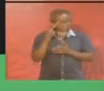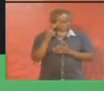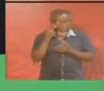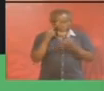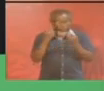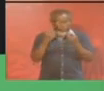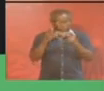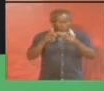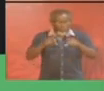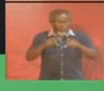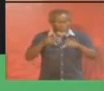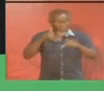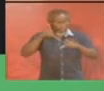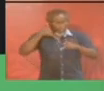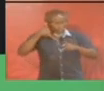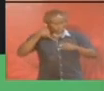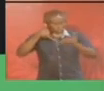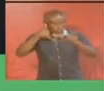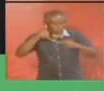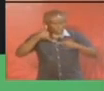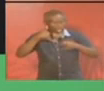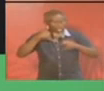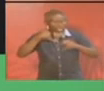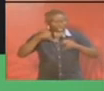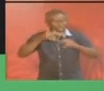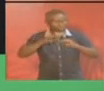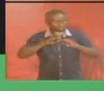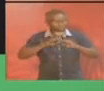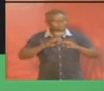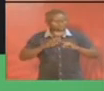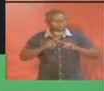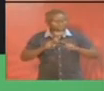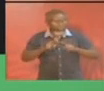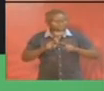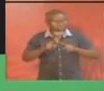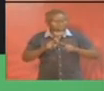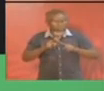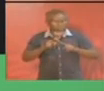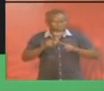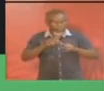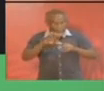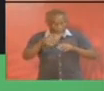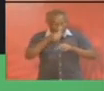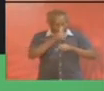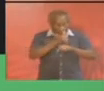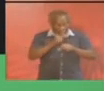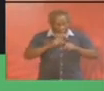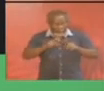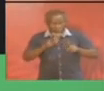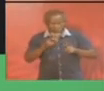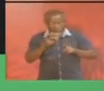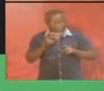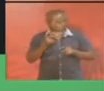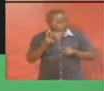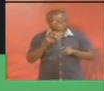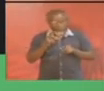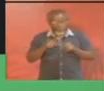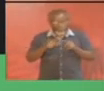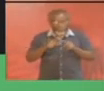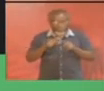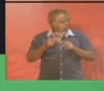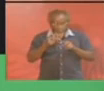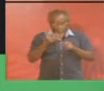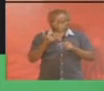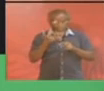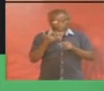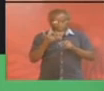call Central and South to make appointments and to find out about appointments, and we received feedback that the